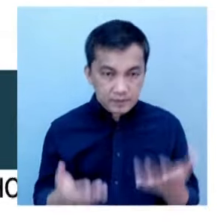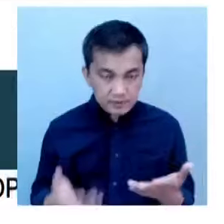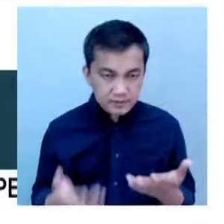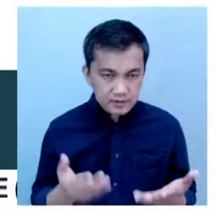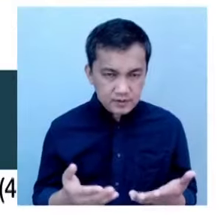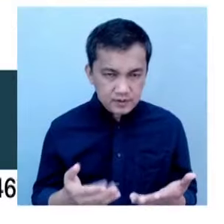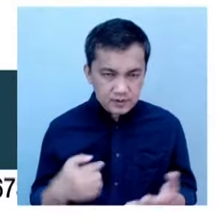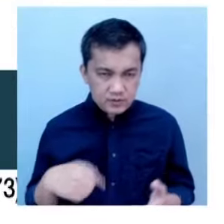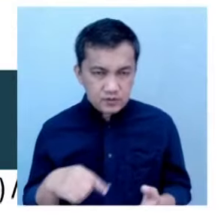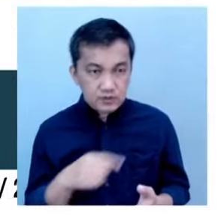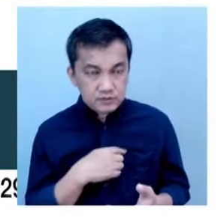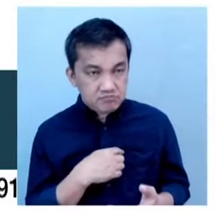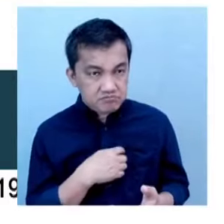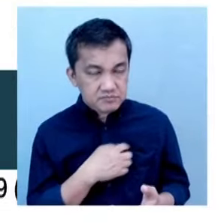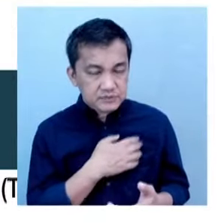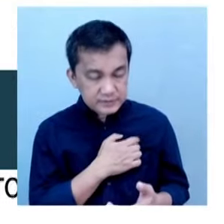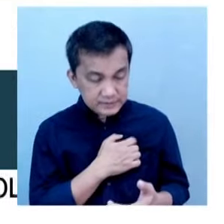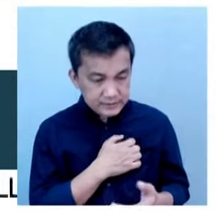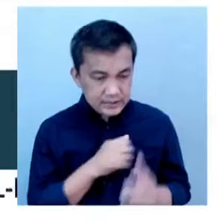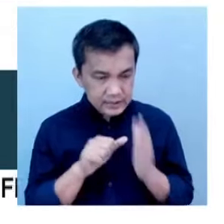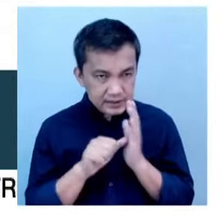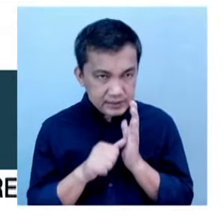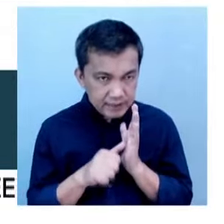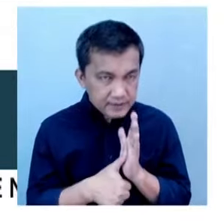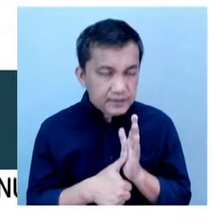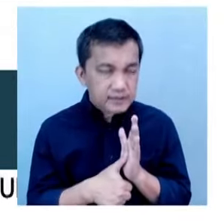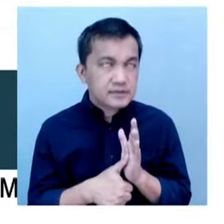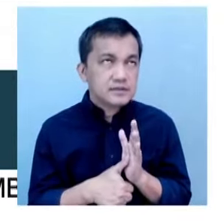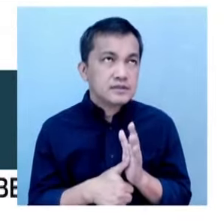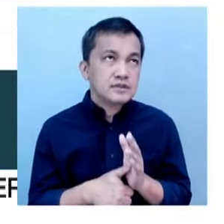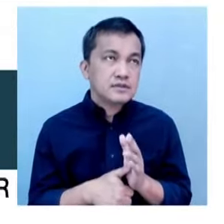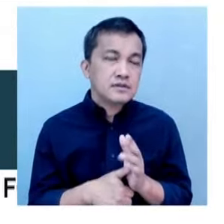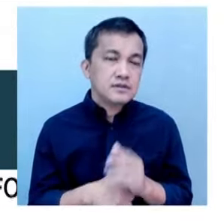Maybe we'll probably emphasize, you know, that